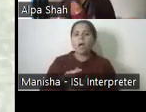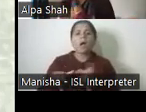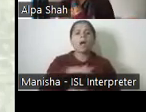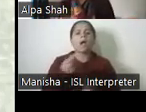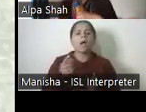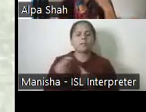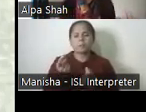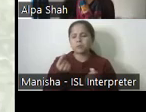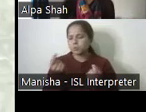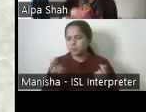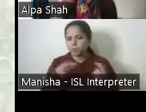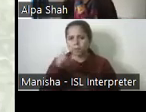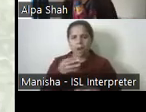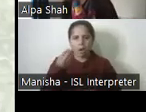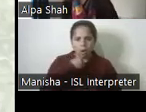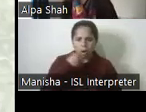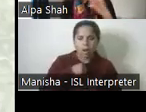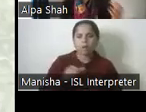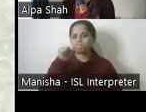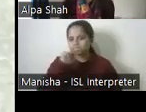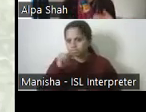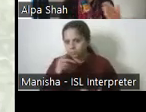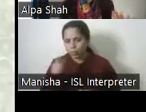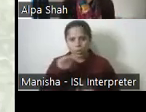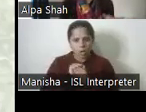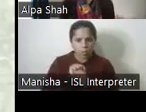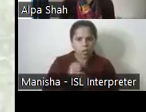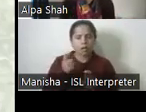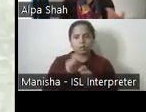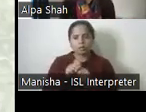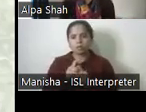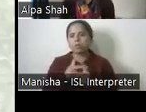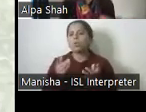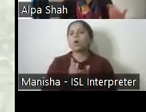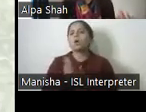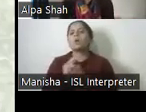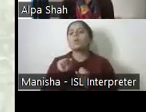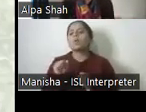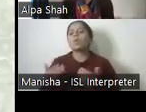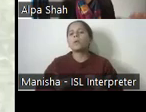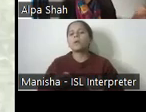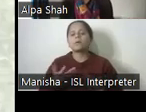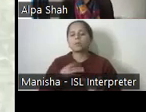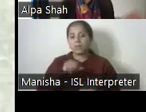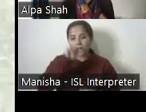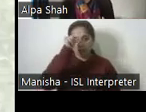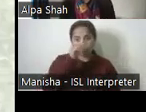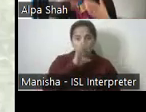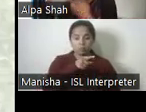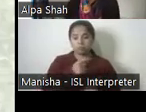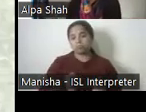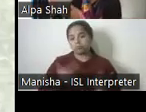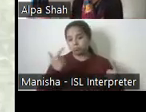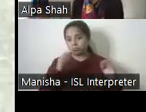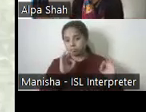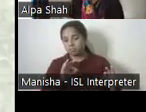things, how people eat, how they drink, how they work, and which has started to, you know, emulate the local Hinduized elites rather than, you